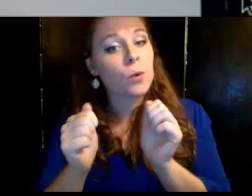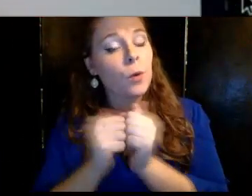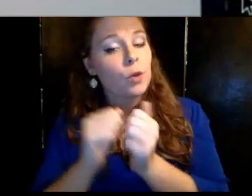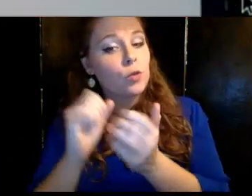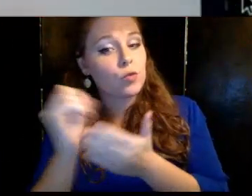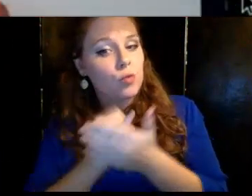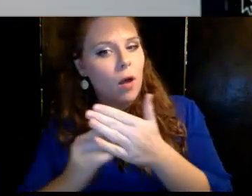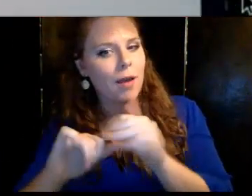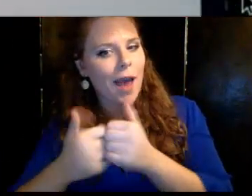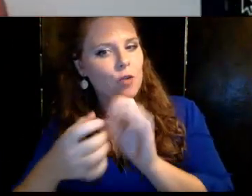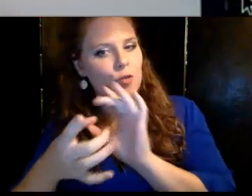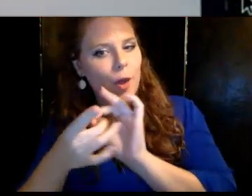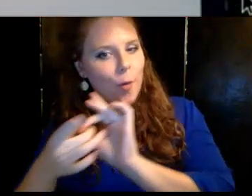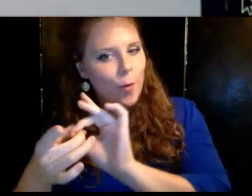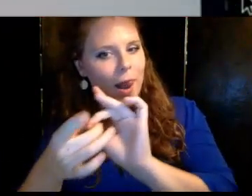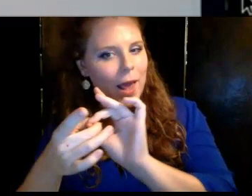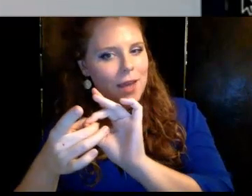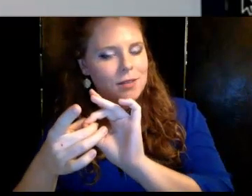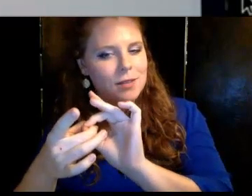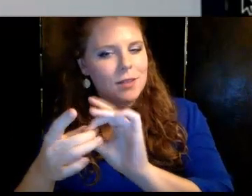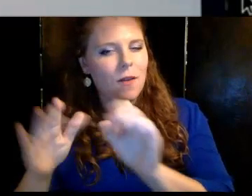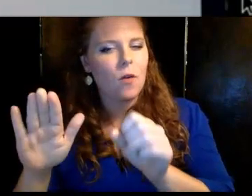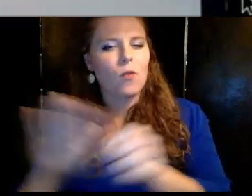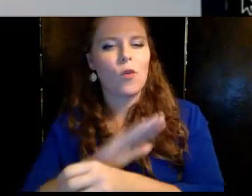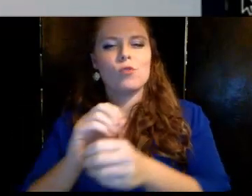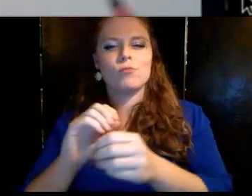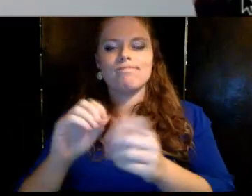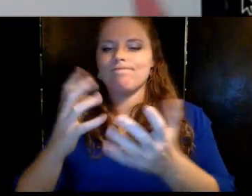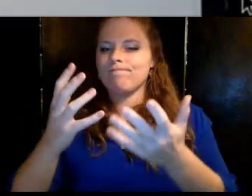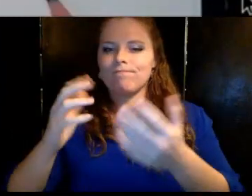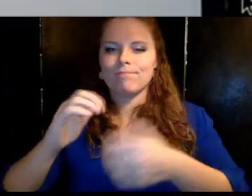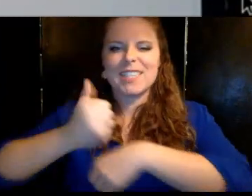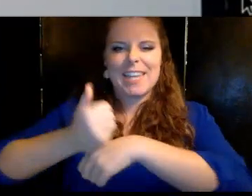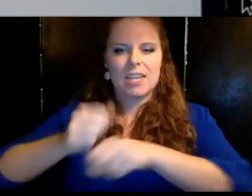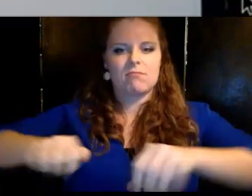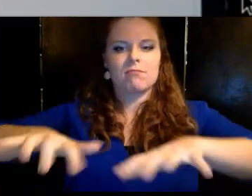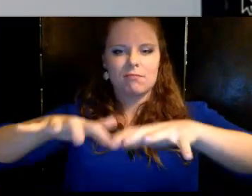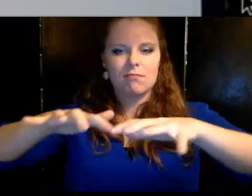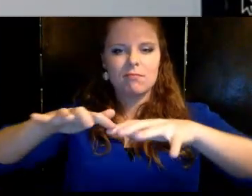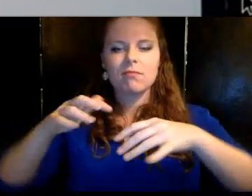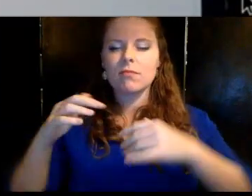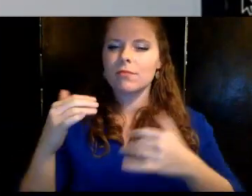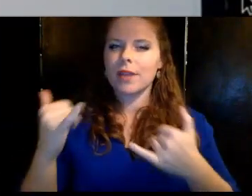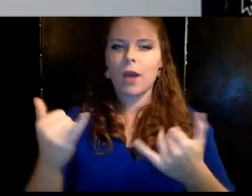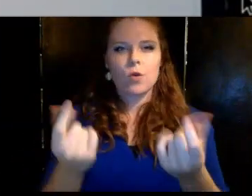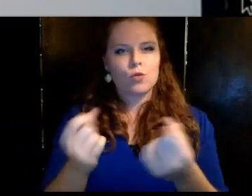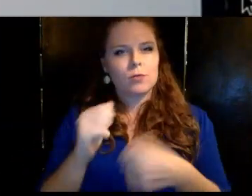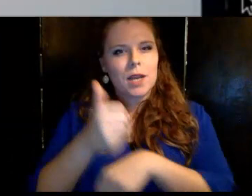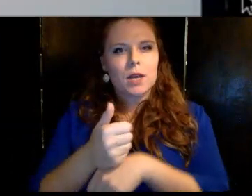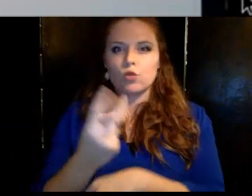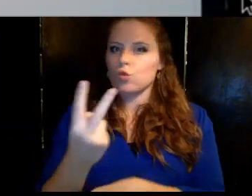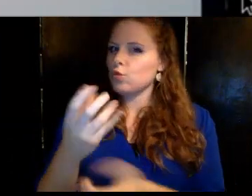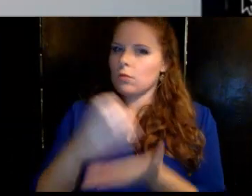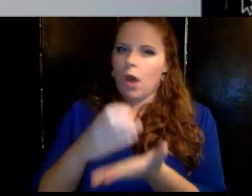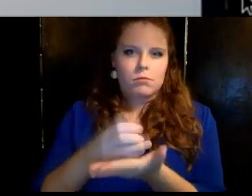drawing relate to the whole scene you're trying to draw. So today what I want you guys to do is set up 2